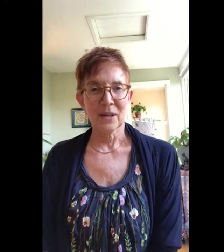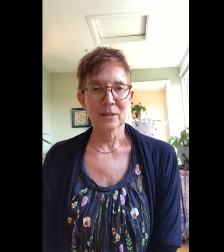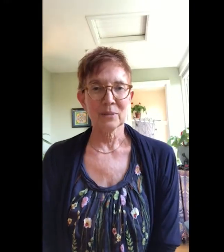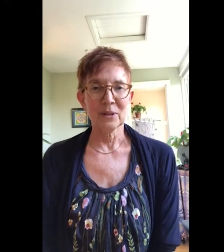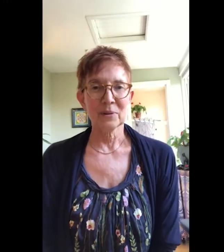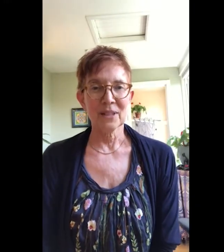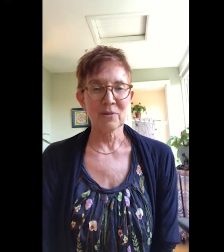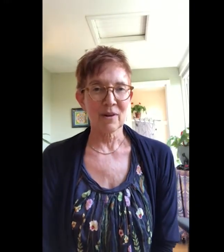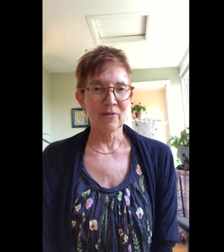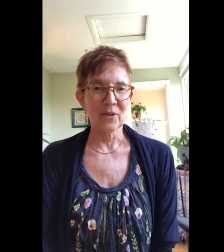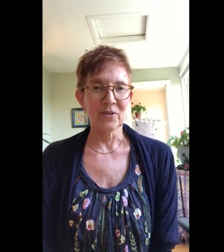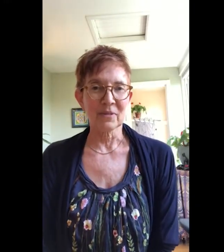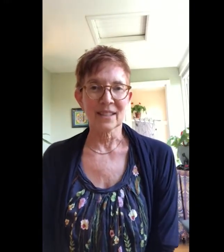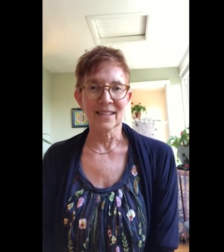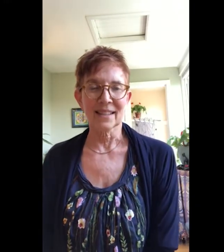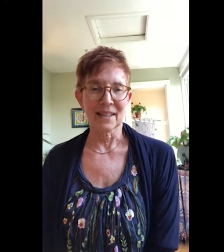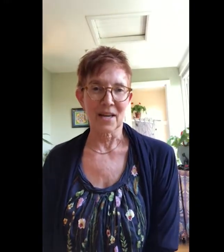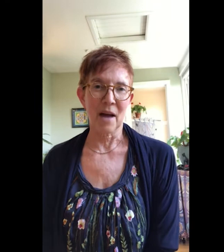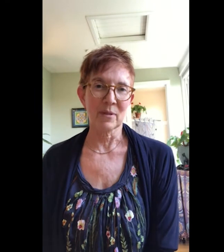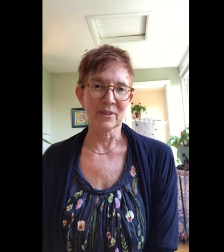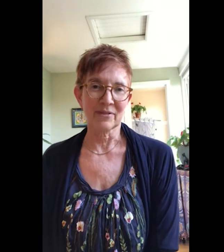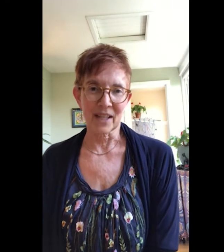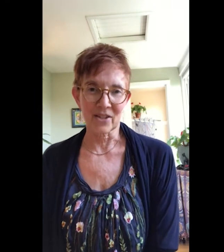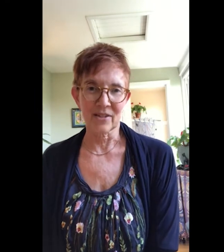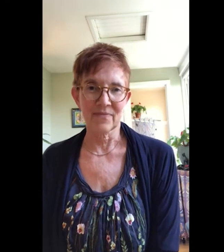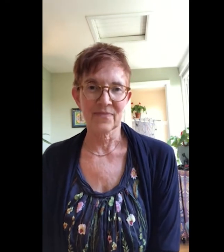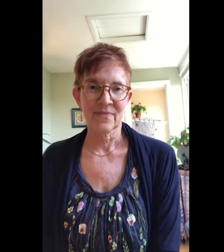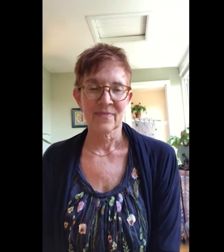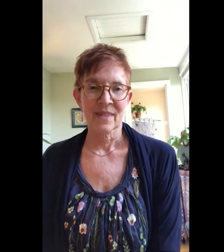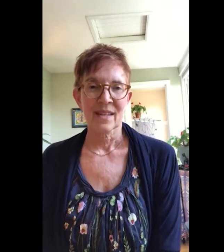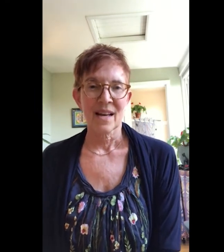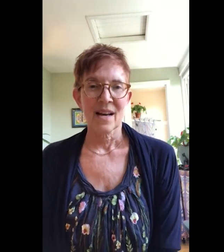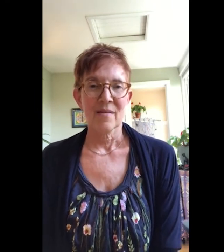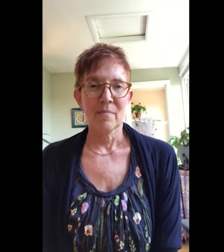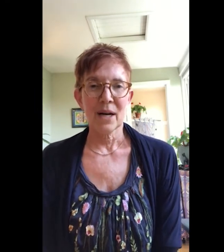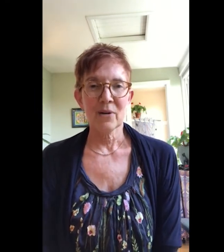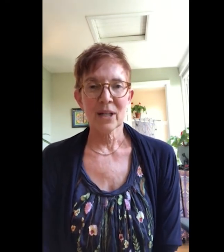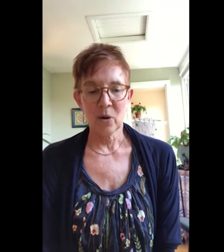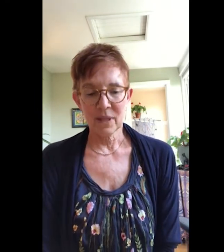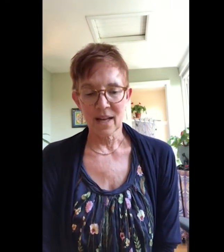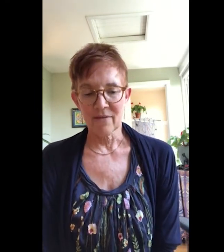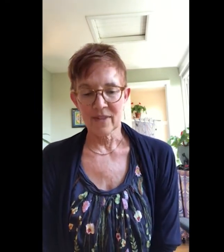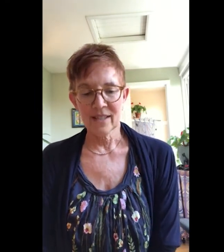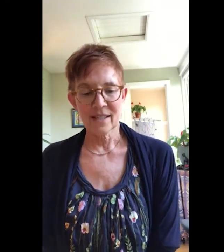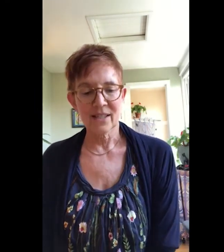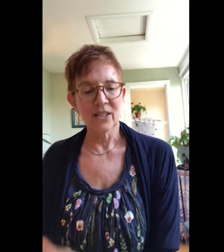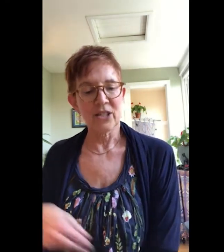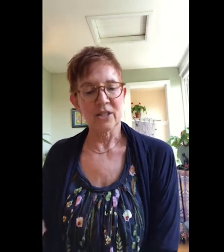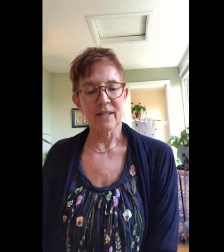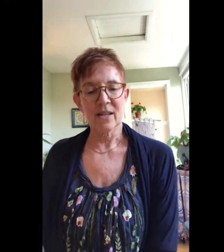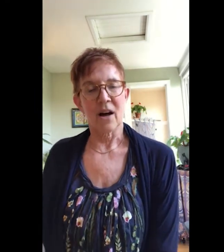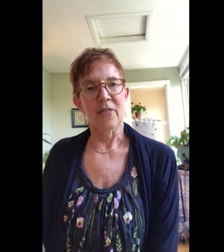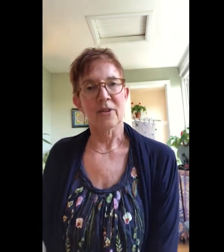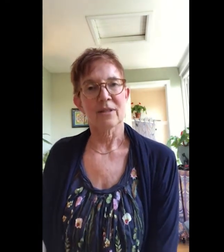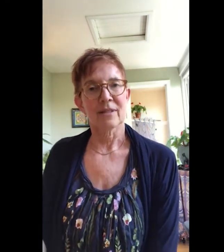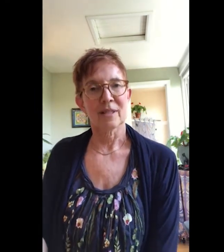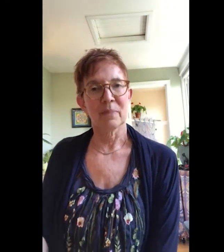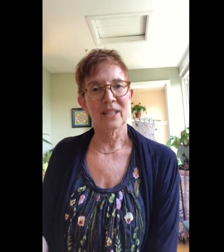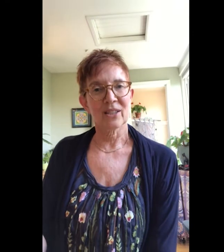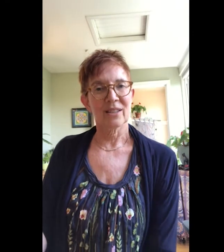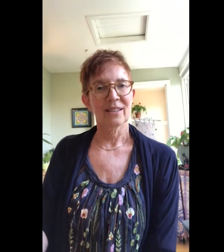I welcome you into our first reading and a time of reflection. Bayo Akomolafe is a Nigerian